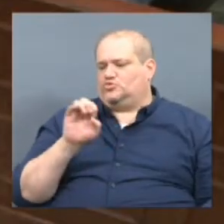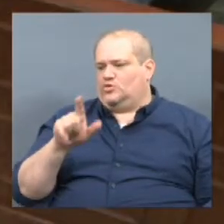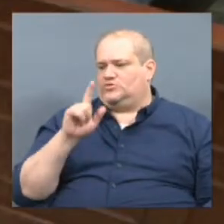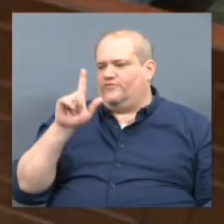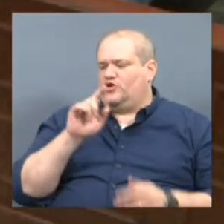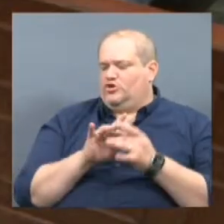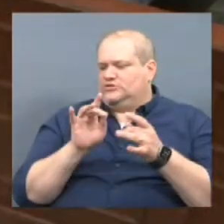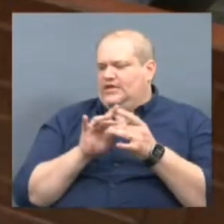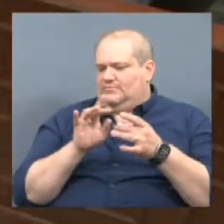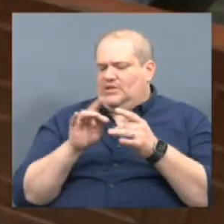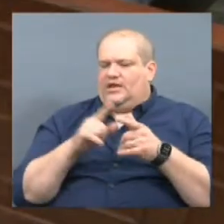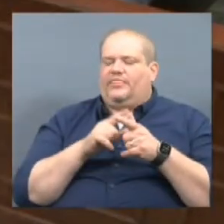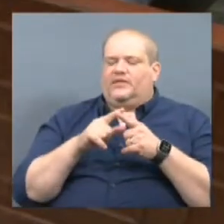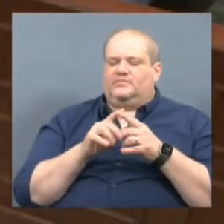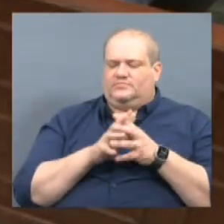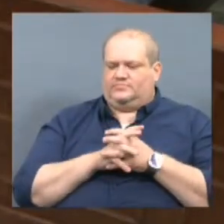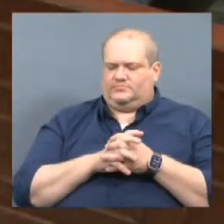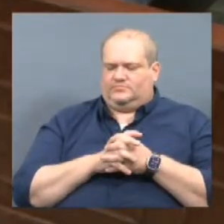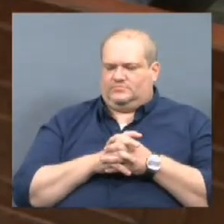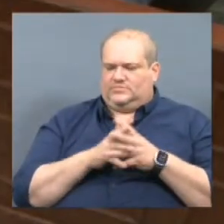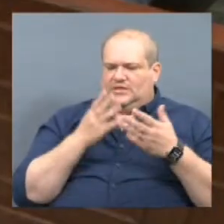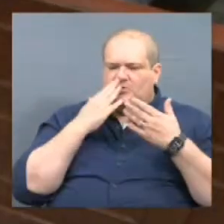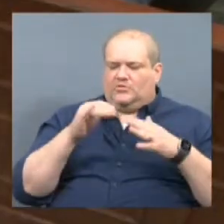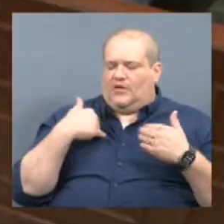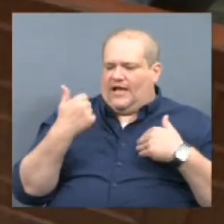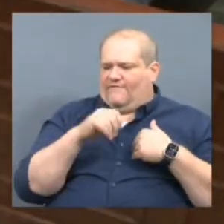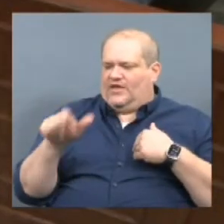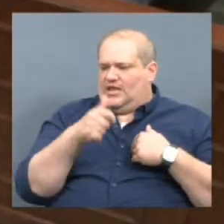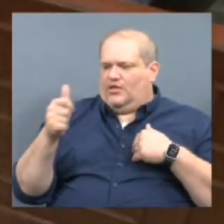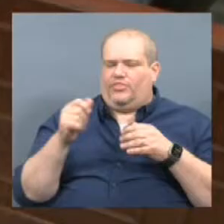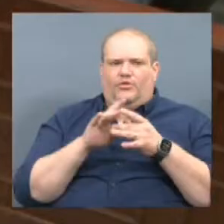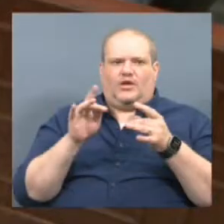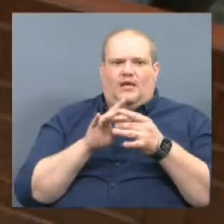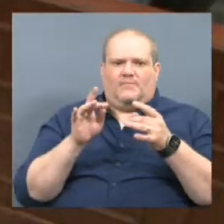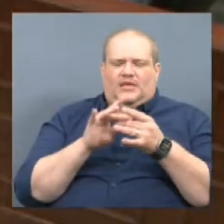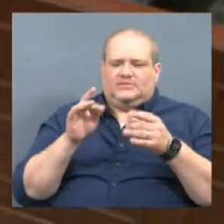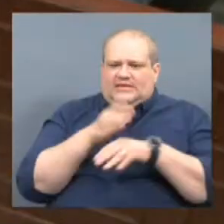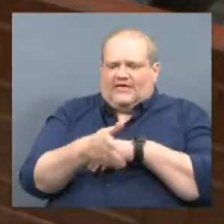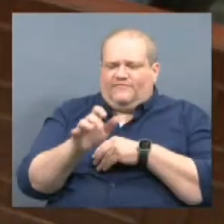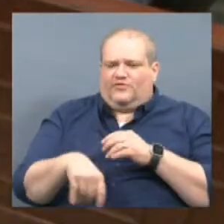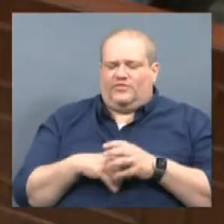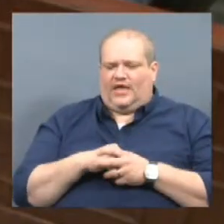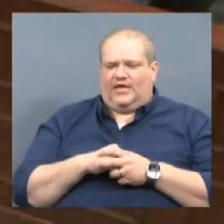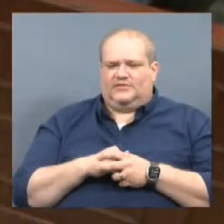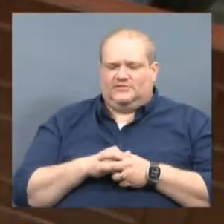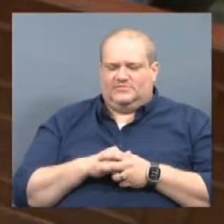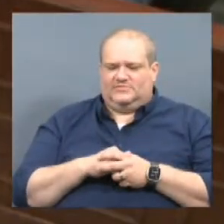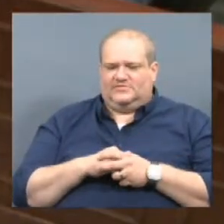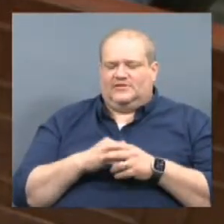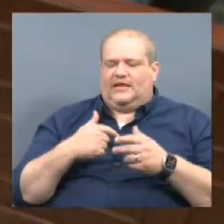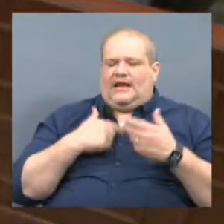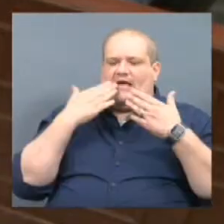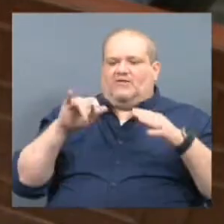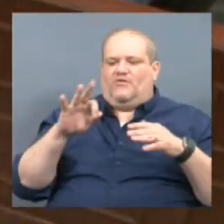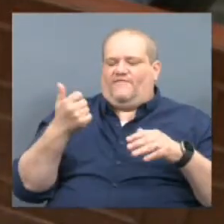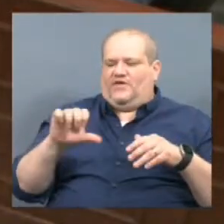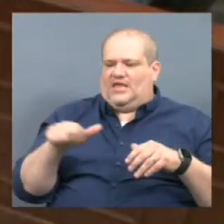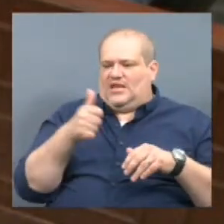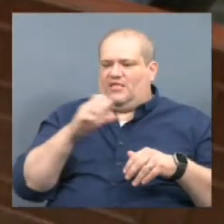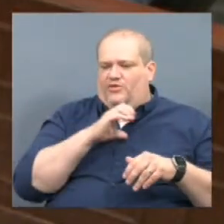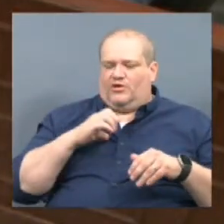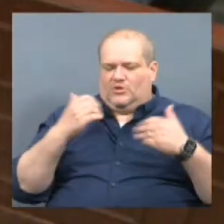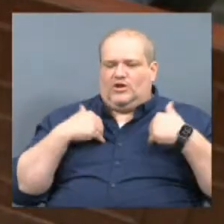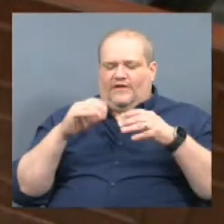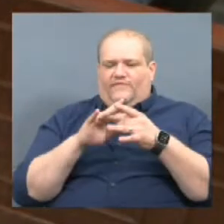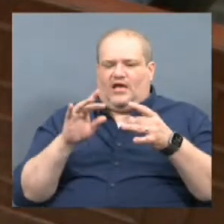for your statement. I don't know if you have any other comments after that. I don't know if any other commissioners have any